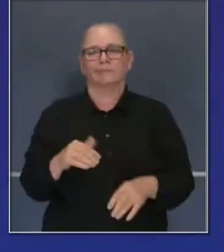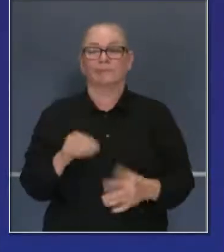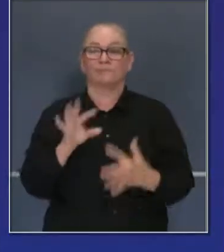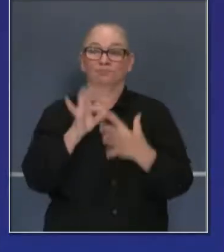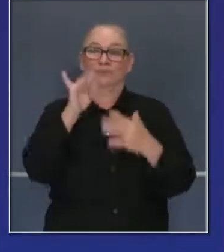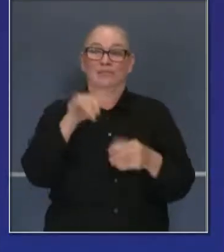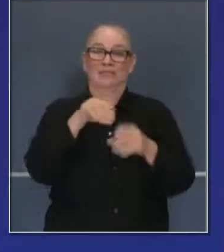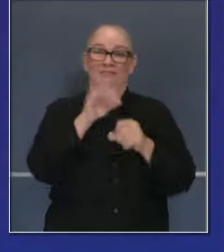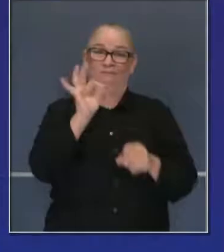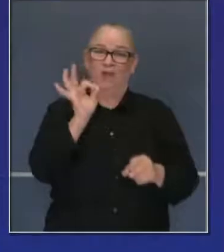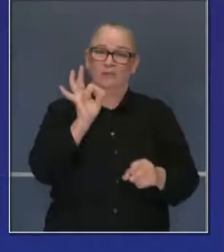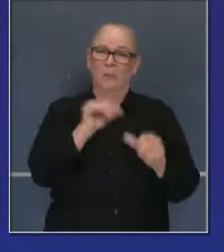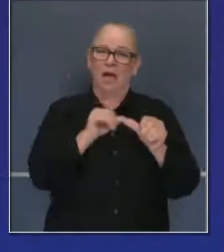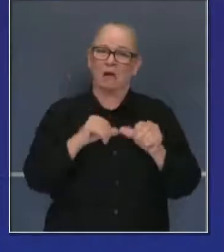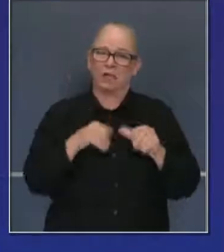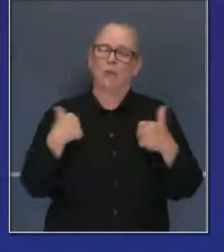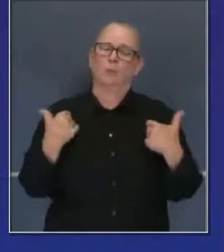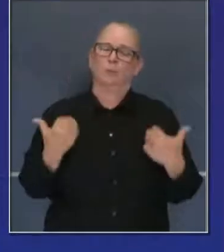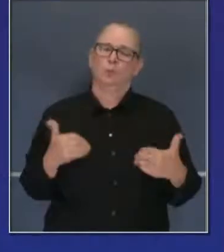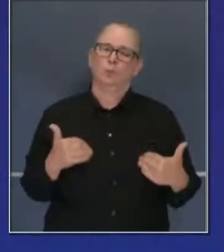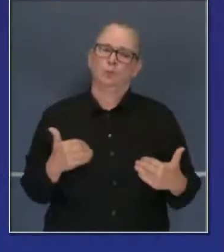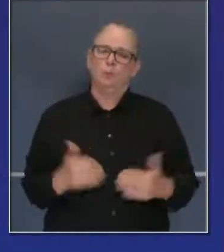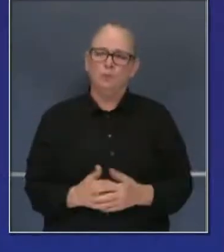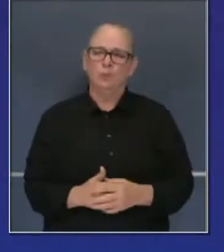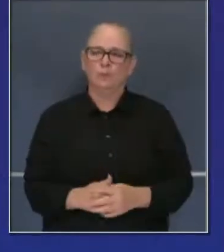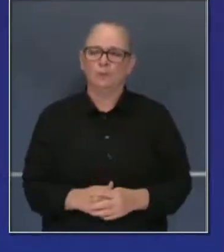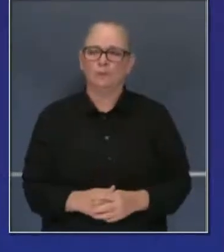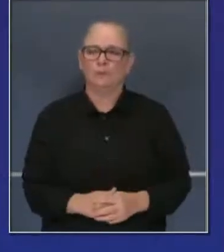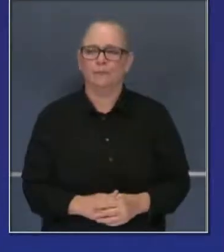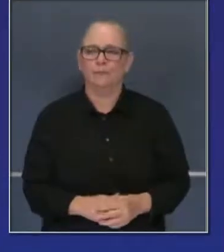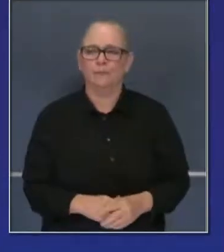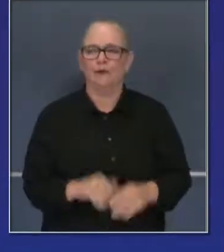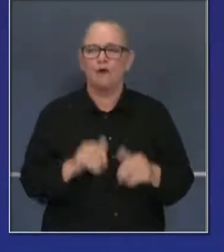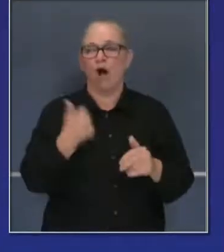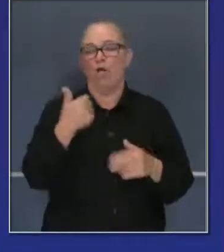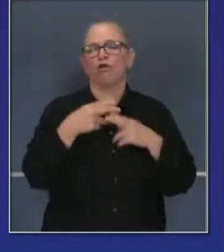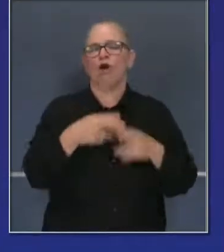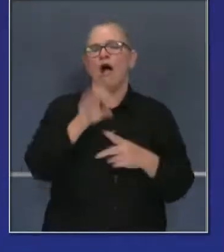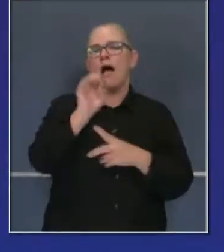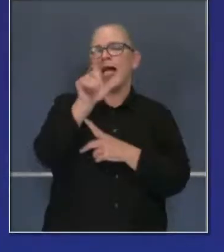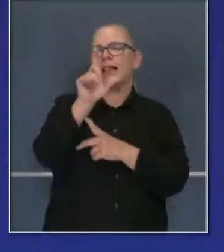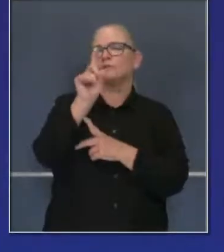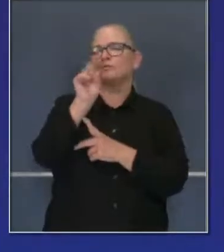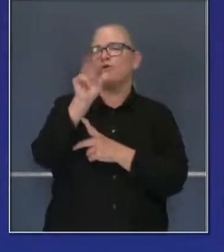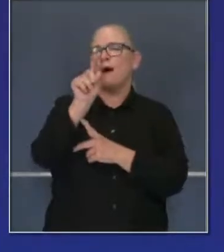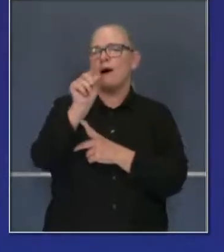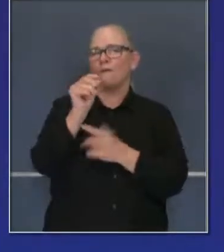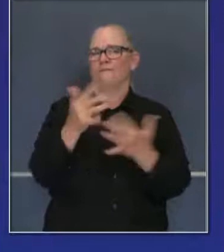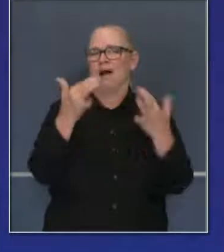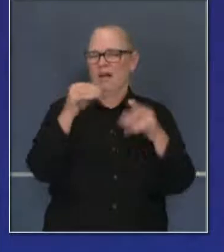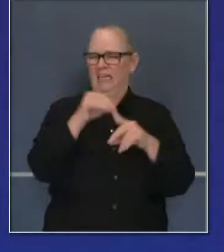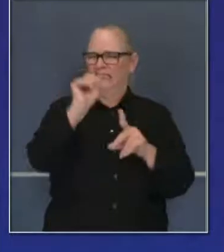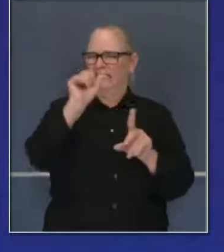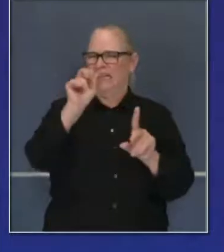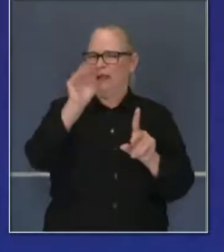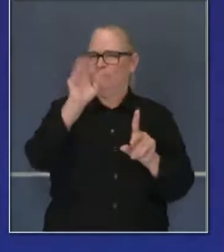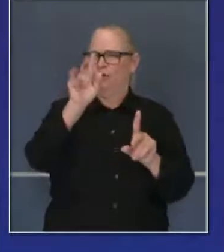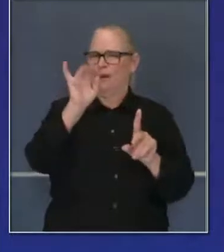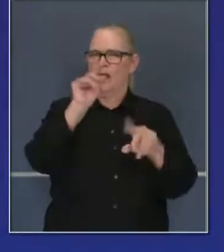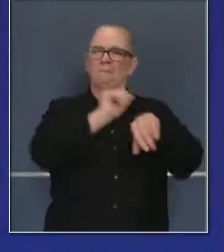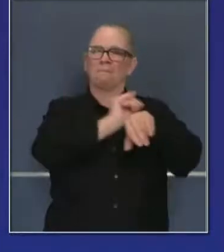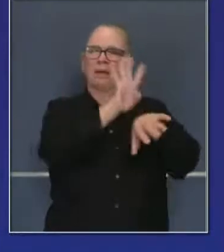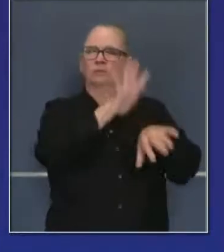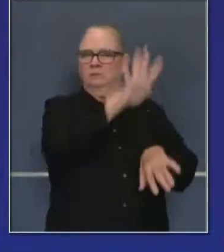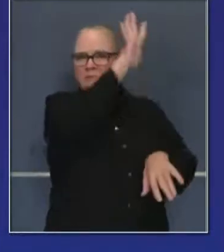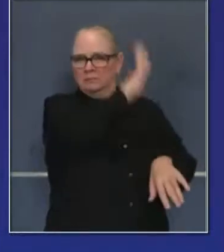Fresno County yesterday. El Dorado, this got a lot of attention in San Bernardino, 10% contained last